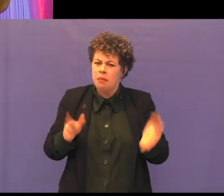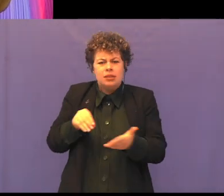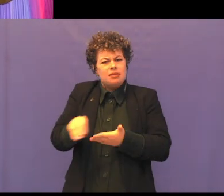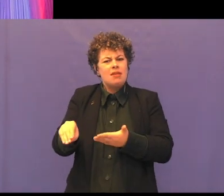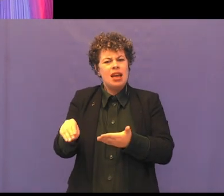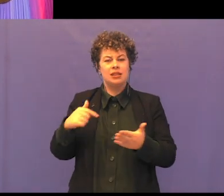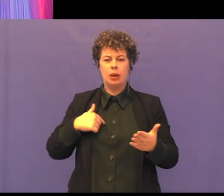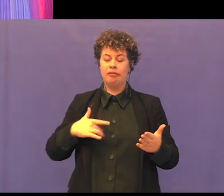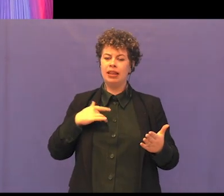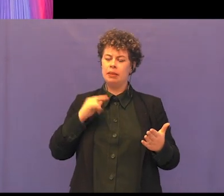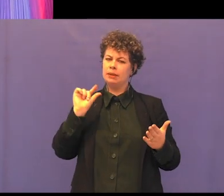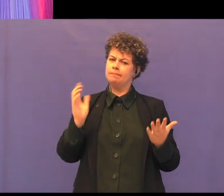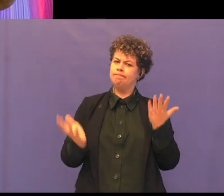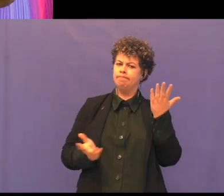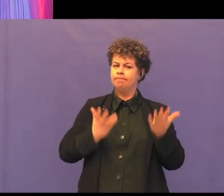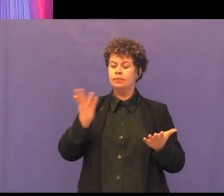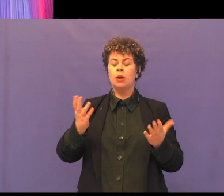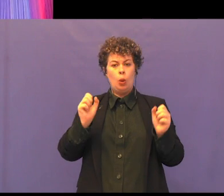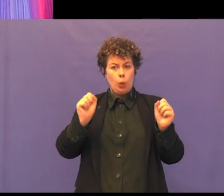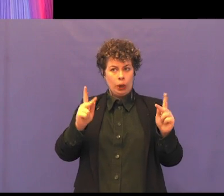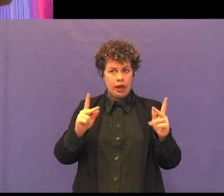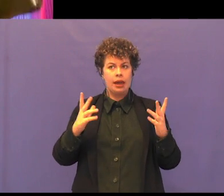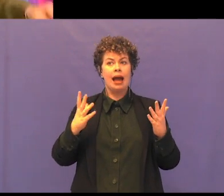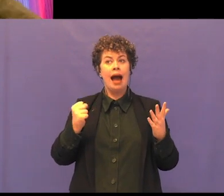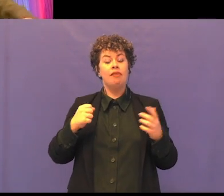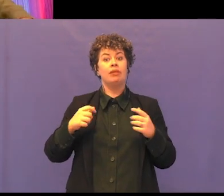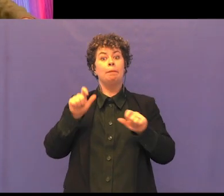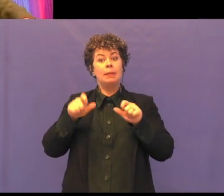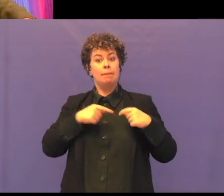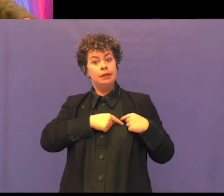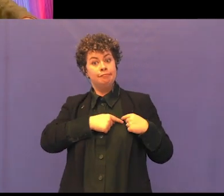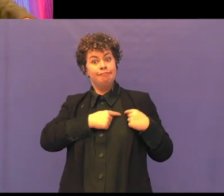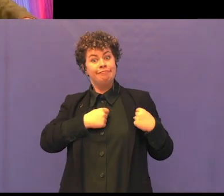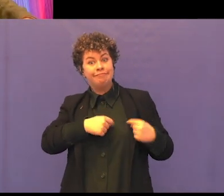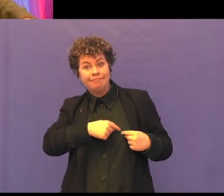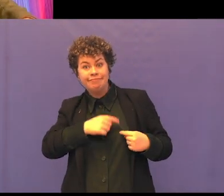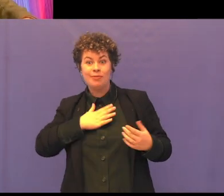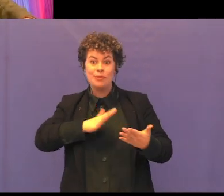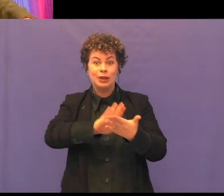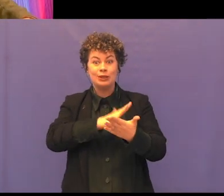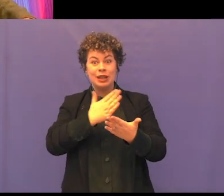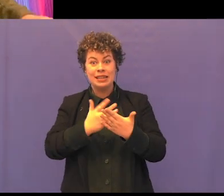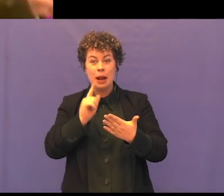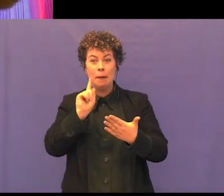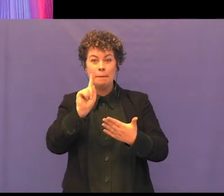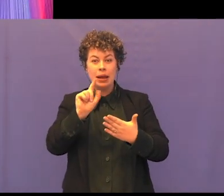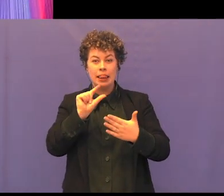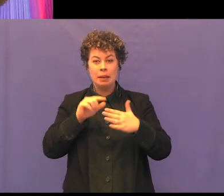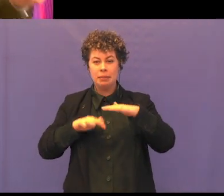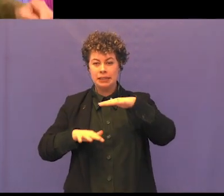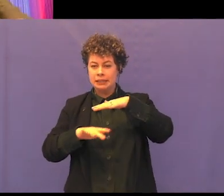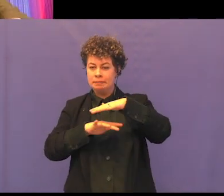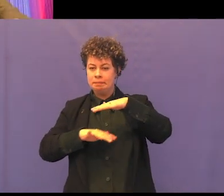dark. Dark is the kind of extractivism, the kind of the exploitation of volunteer translations.